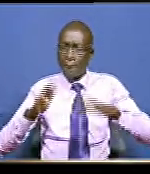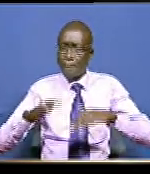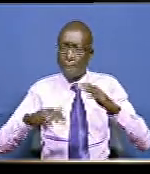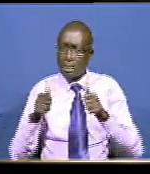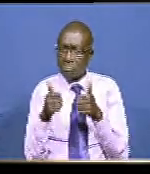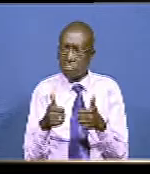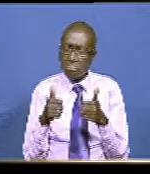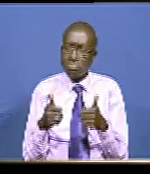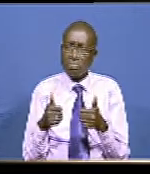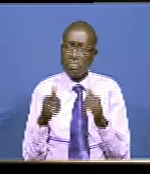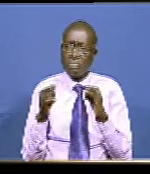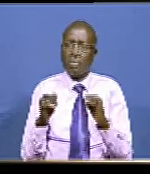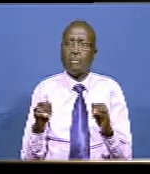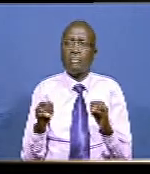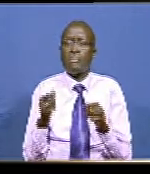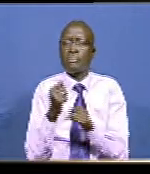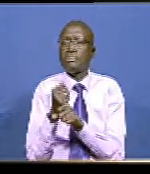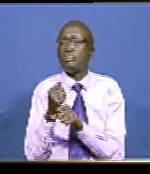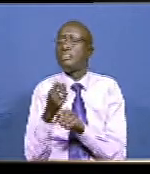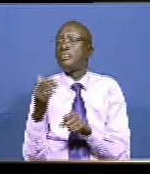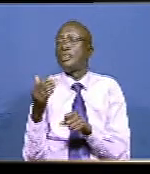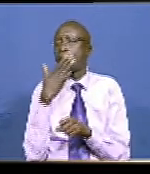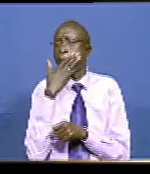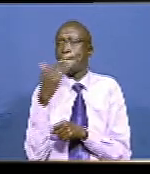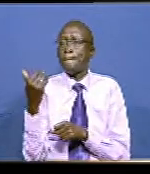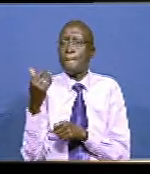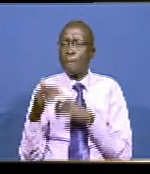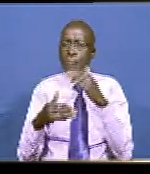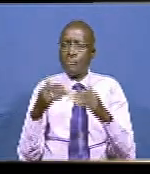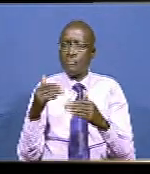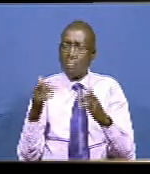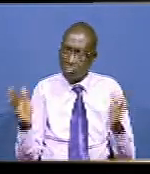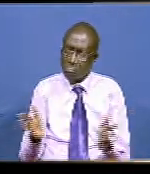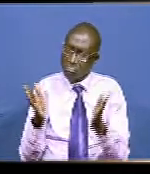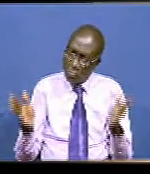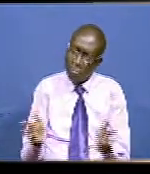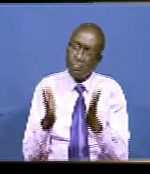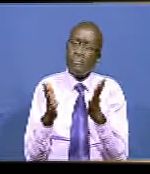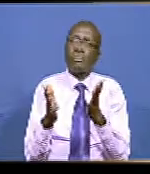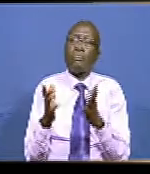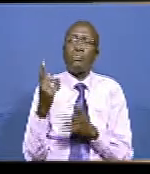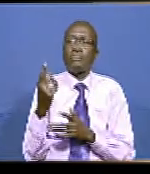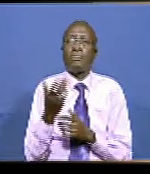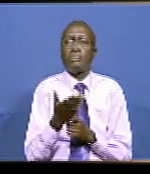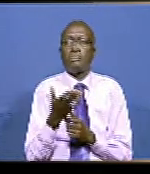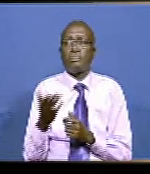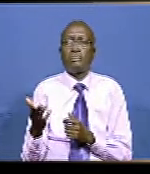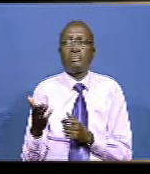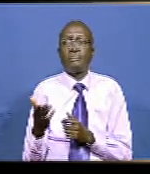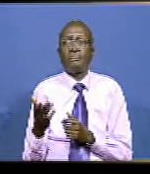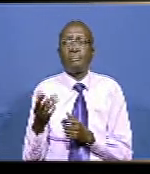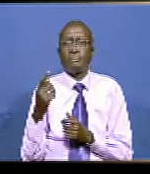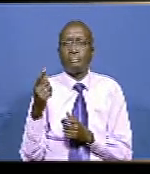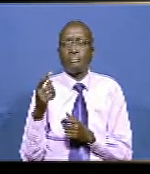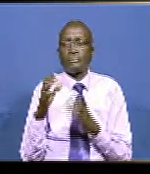si ujaribu kufanya kitu ingine kali. Then from there you get inspired. Then my first piece I wrote when I was in